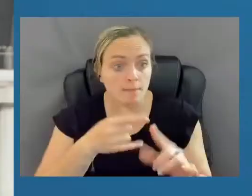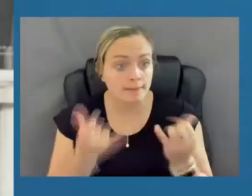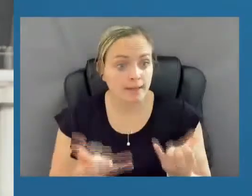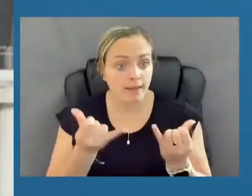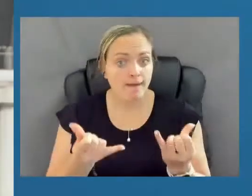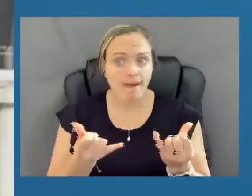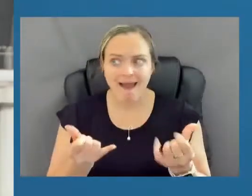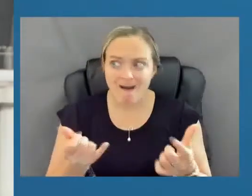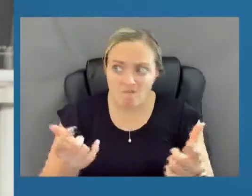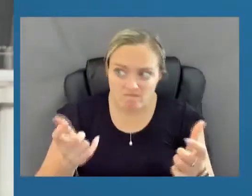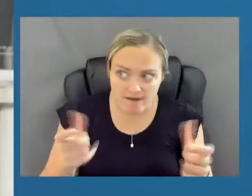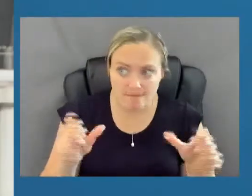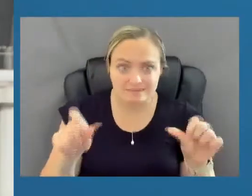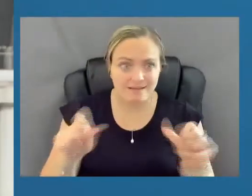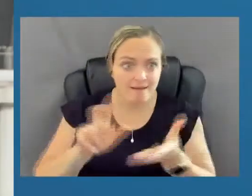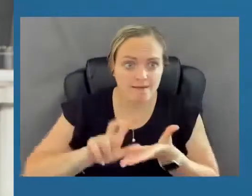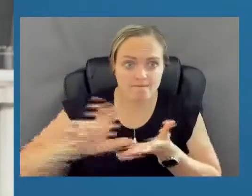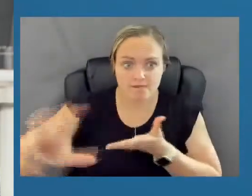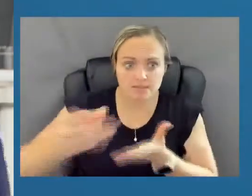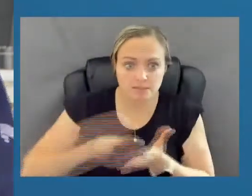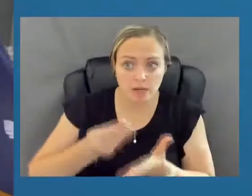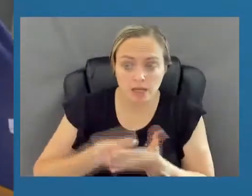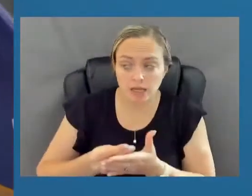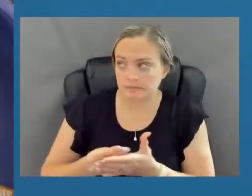we invest?